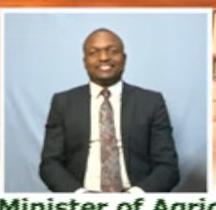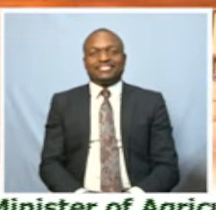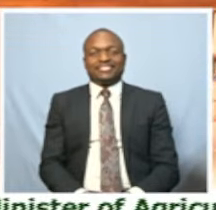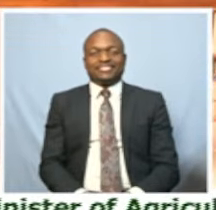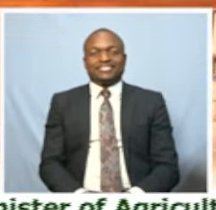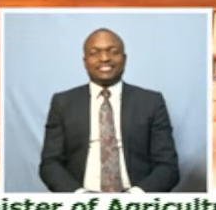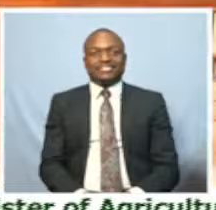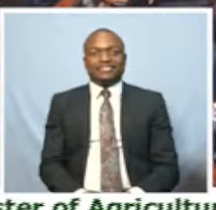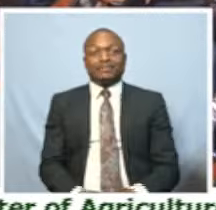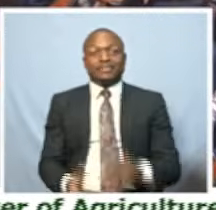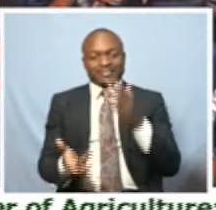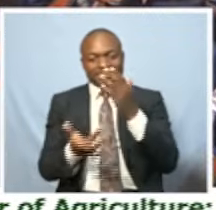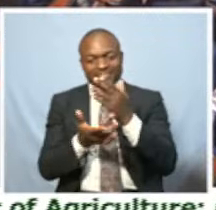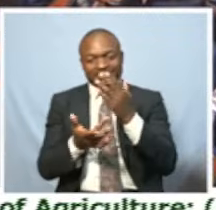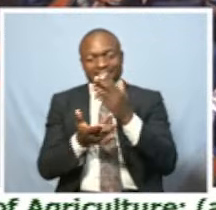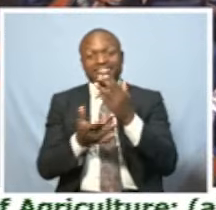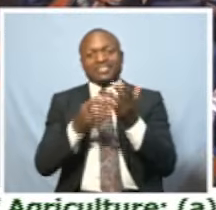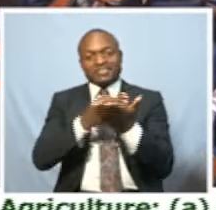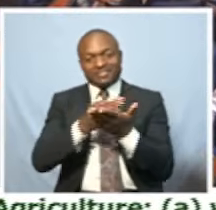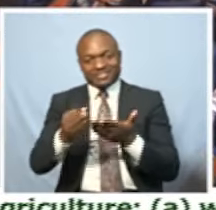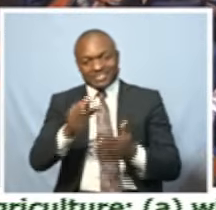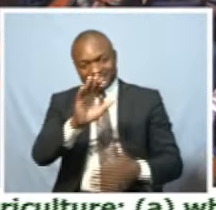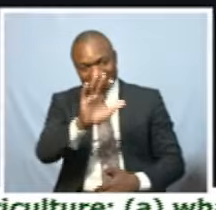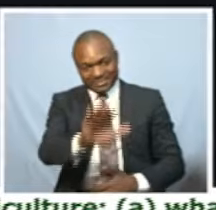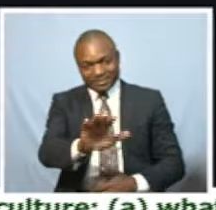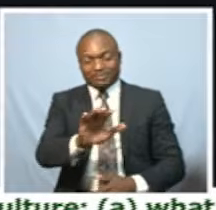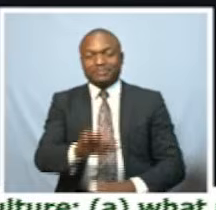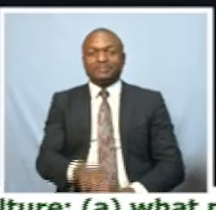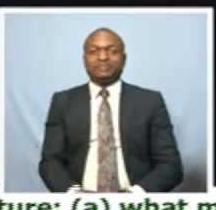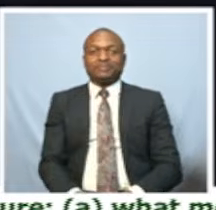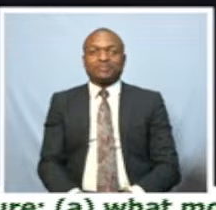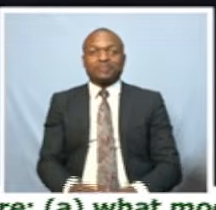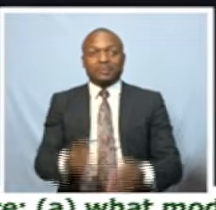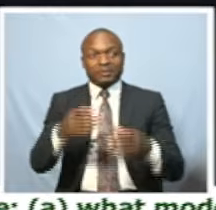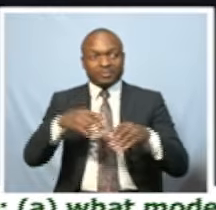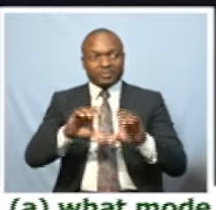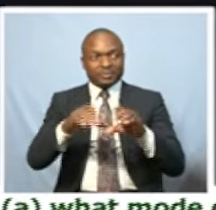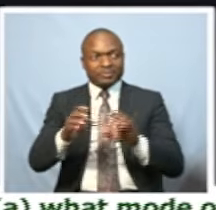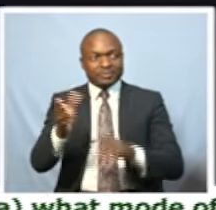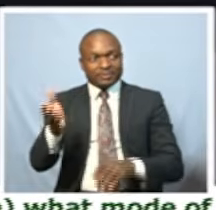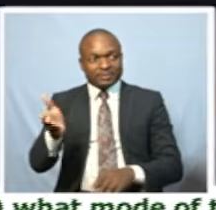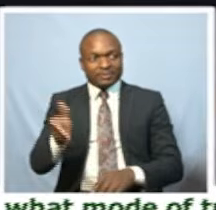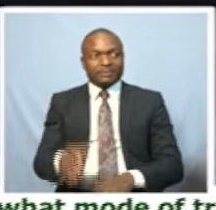It's the technology that is failing from that side. Okay. You can go ahead.